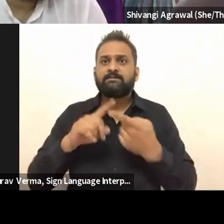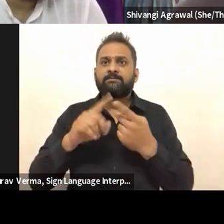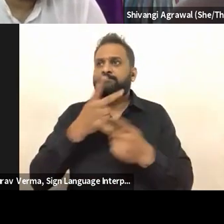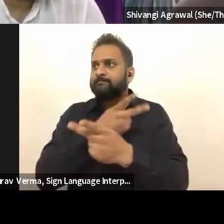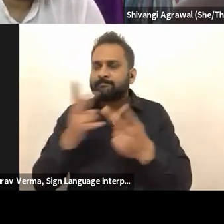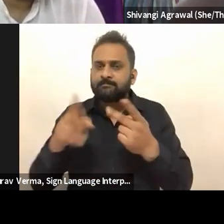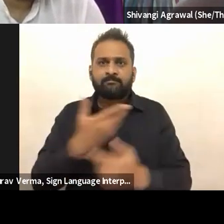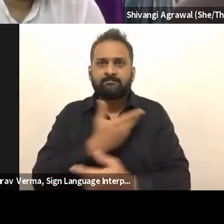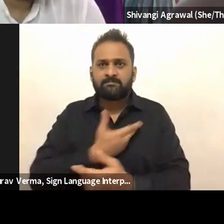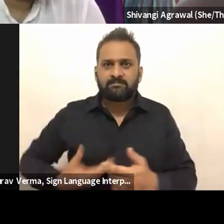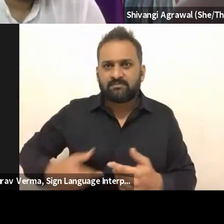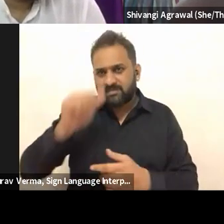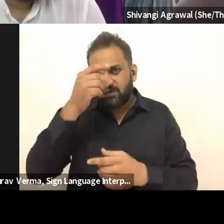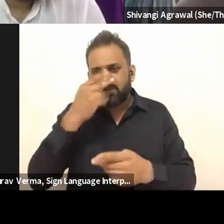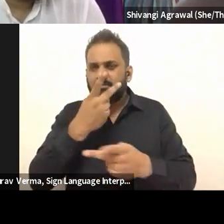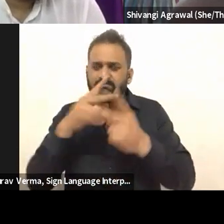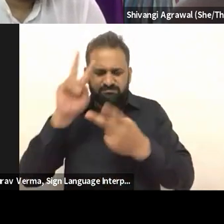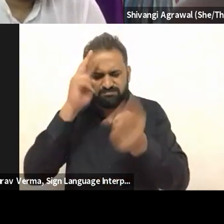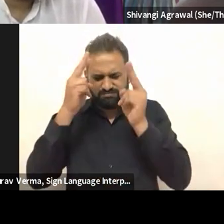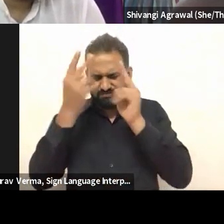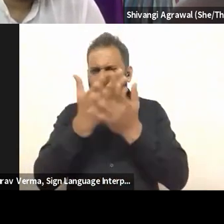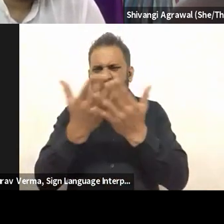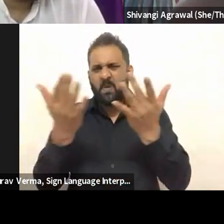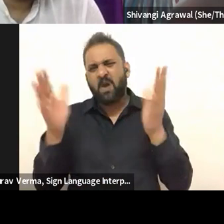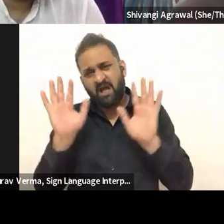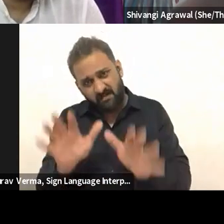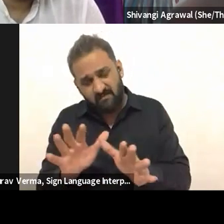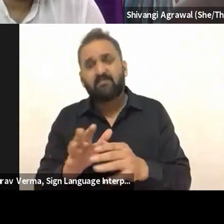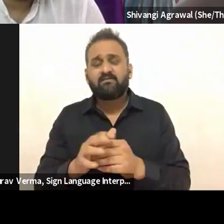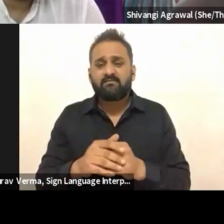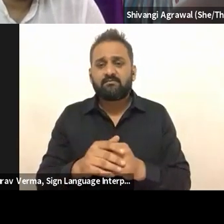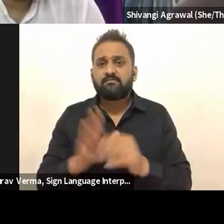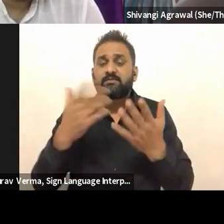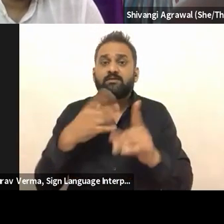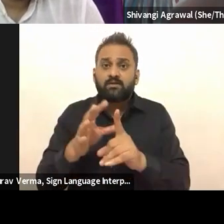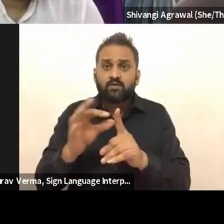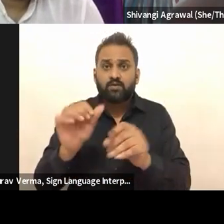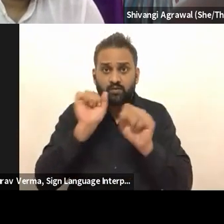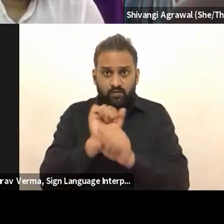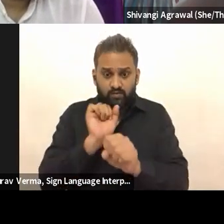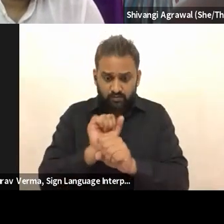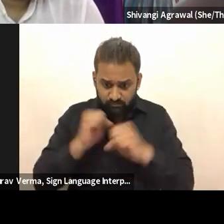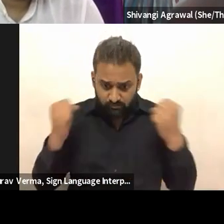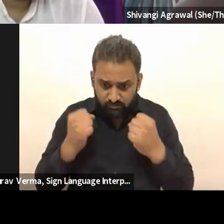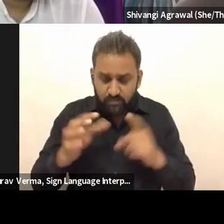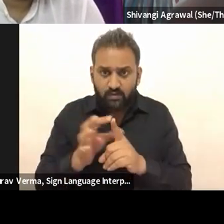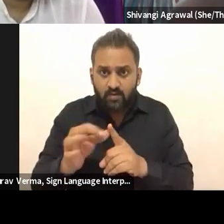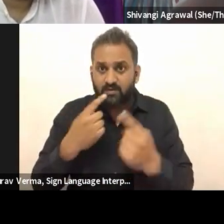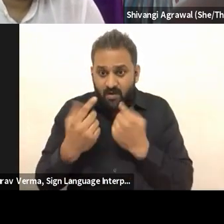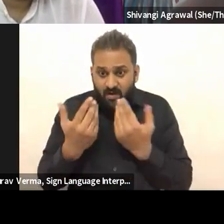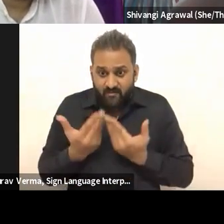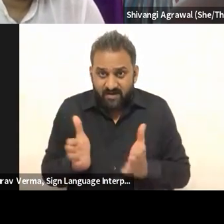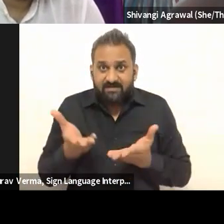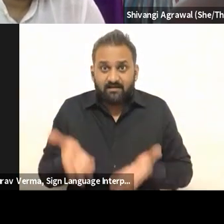and misunderstanding. And the only way to get through it is by doing things like we did tonight, whereas we talk about it. And so